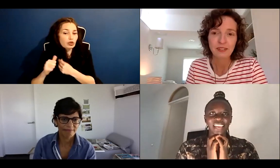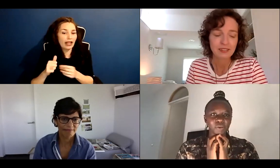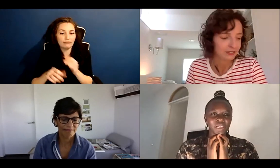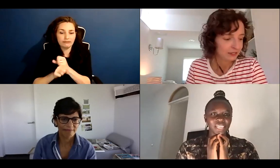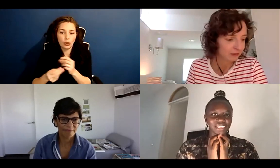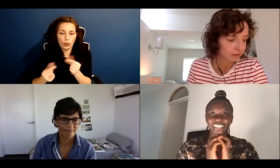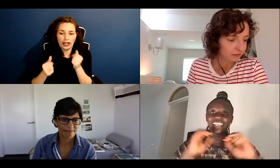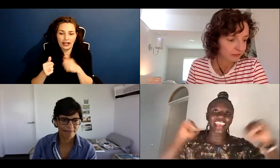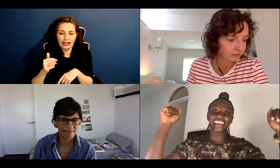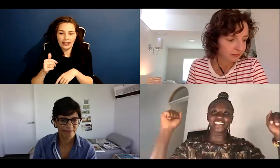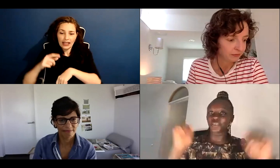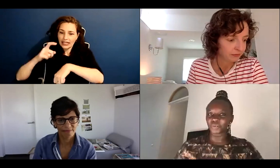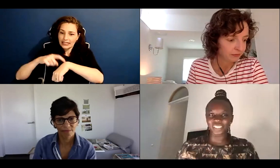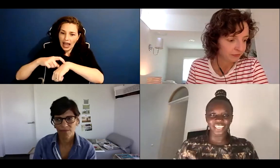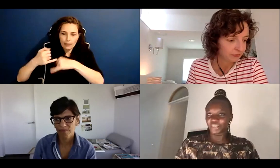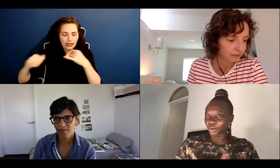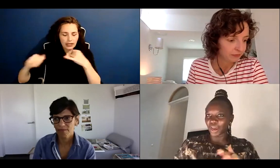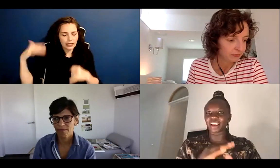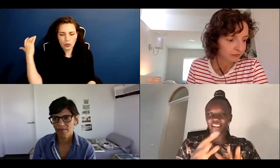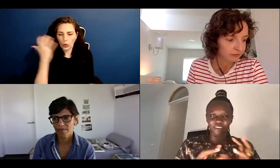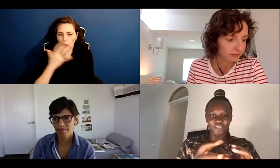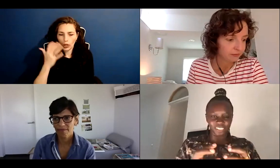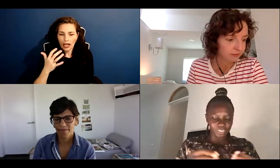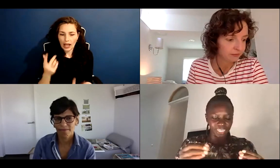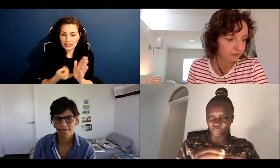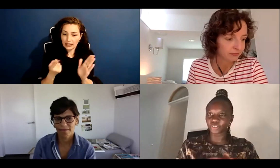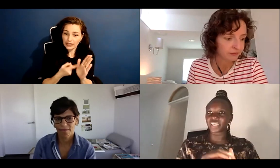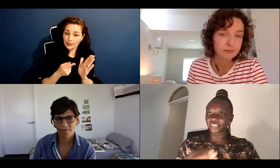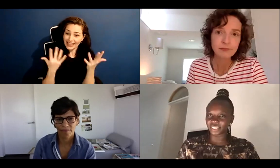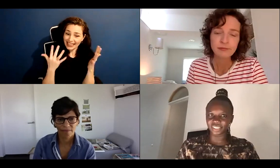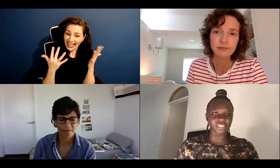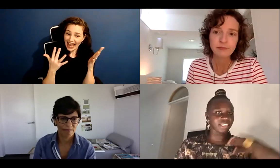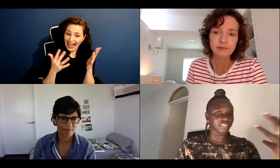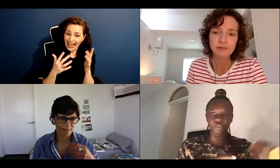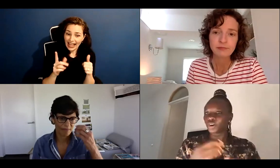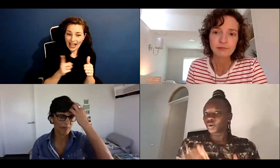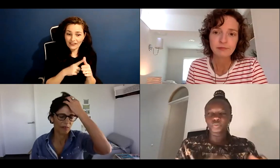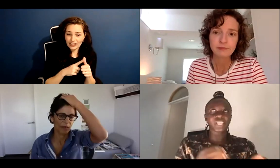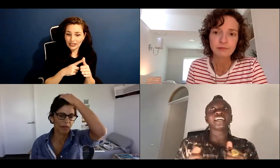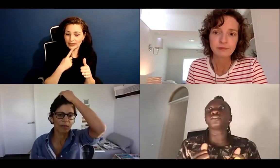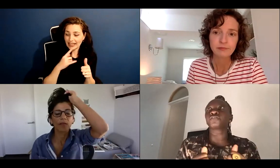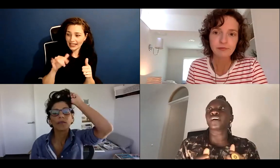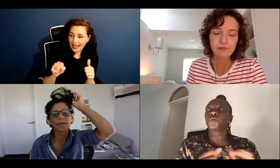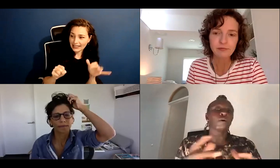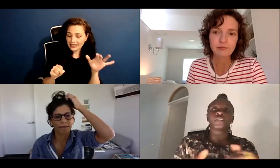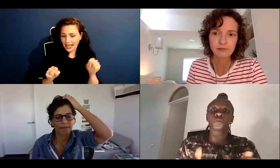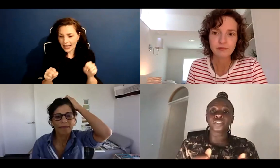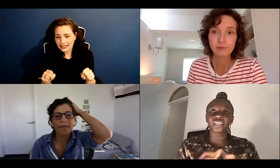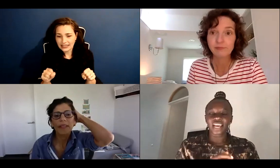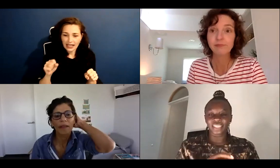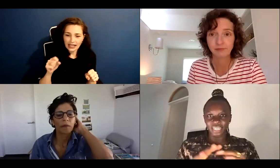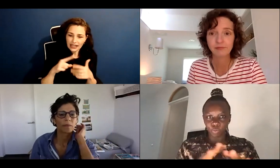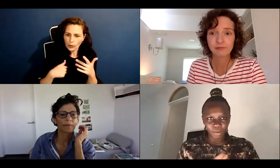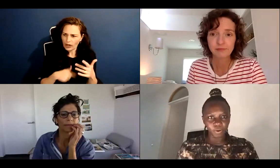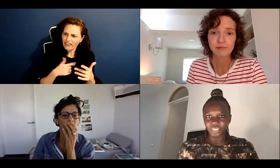there's a time you were like, yay, you know, it was like, you know, at first it was like a lot of yeses and like, you know, we were on a roll.